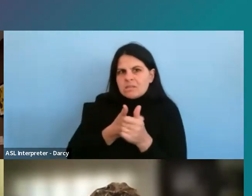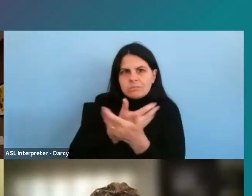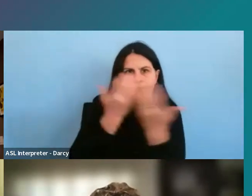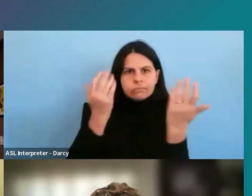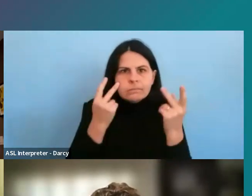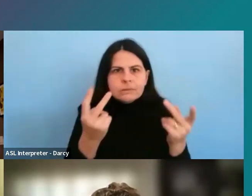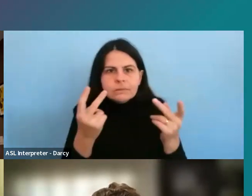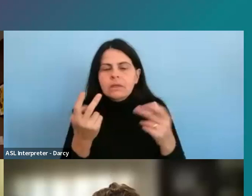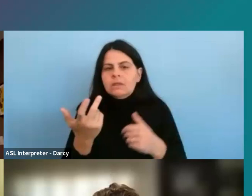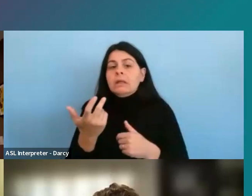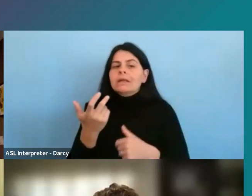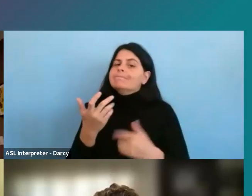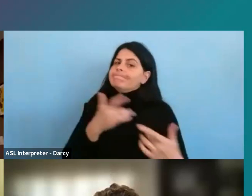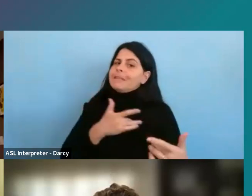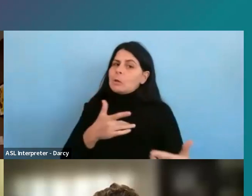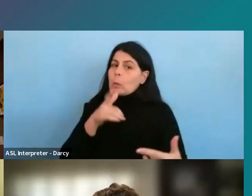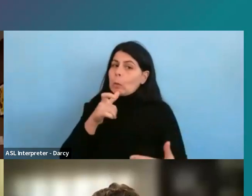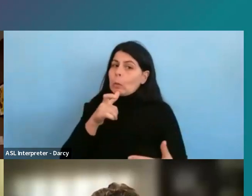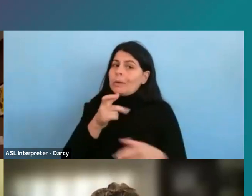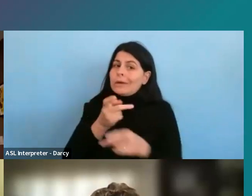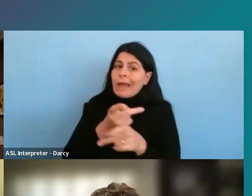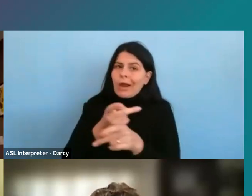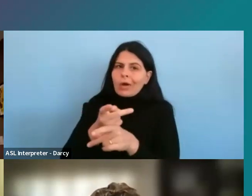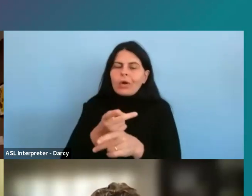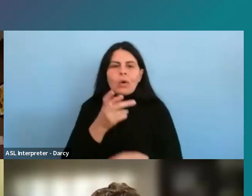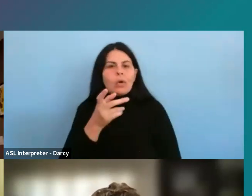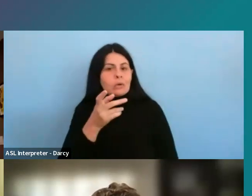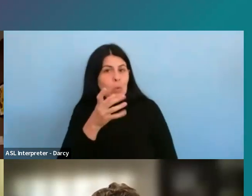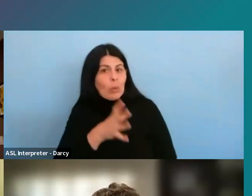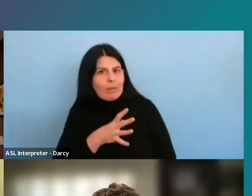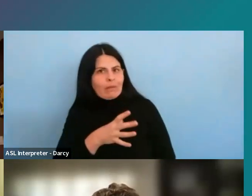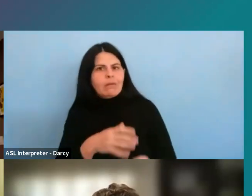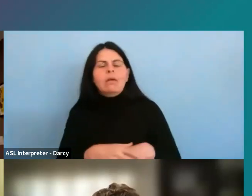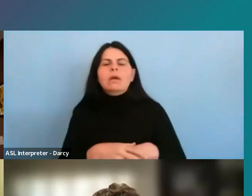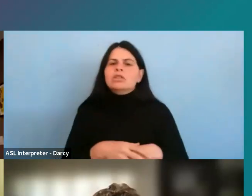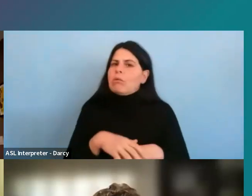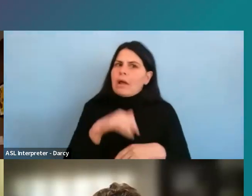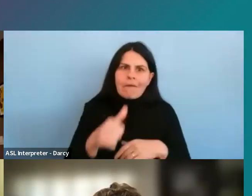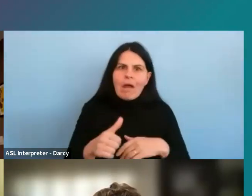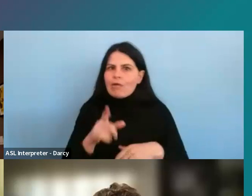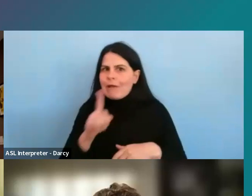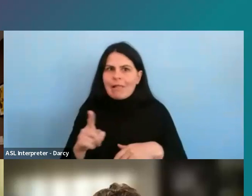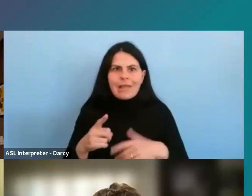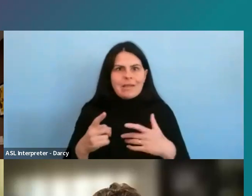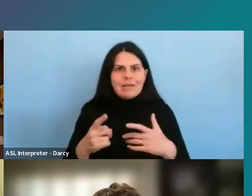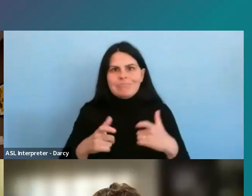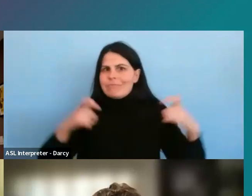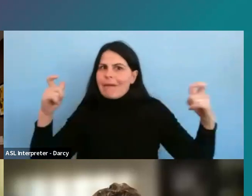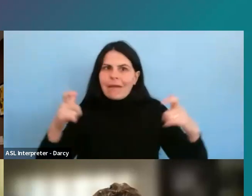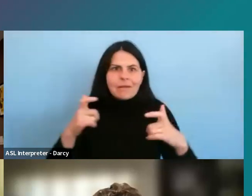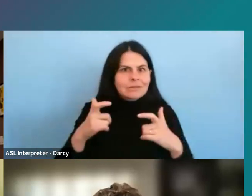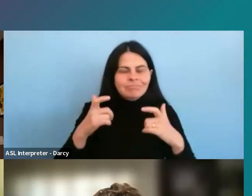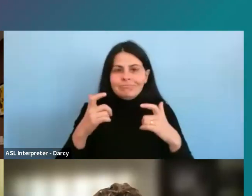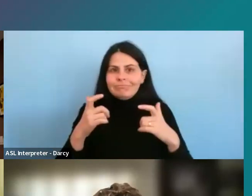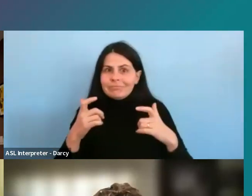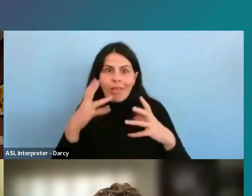to be interesting or have dramatic stakes or be the driver of real stories. But what we know at